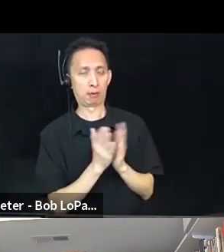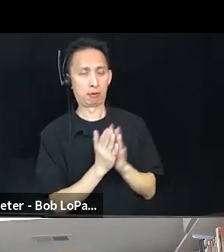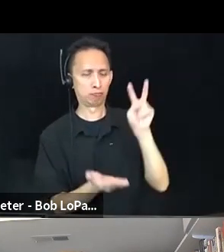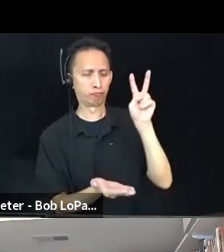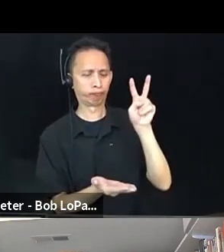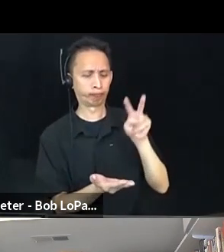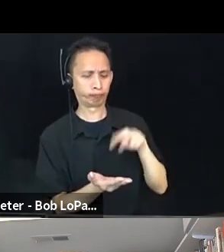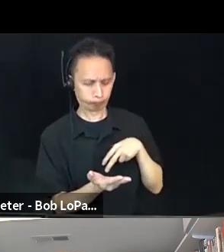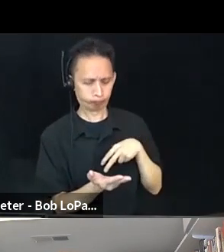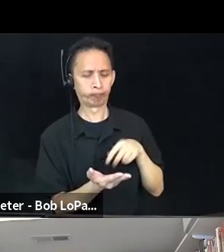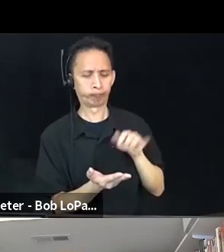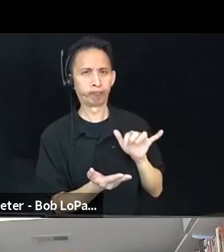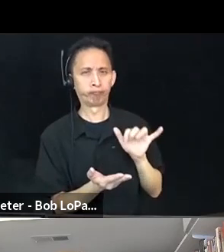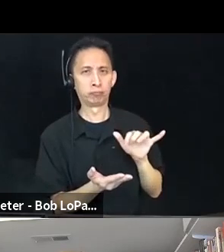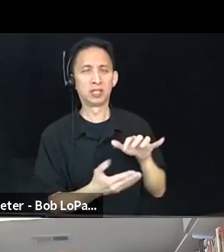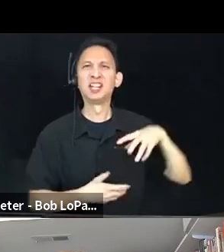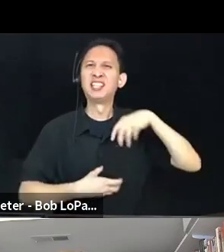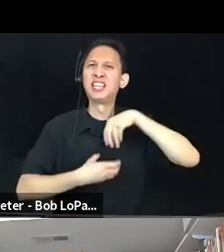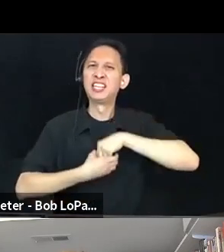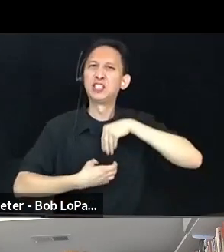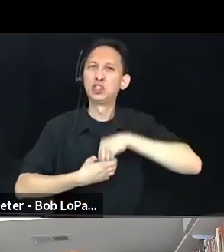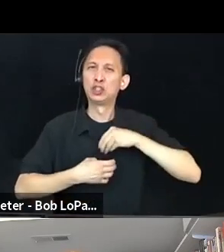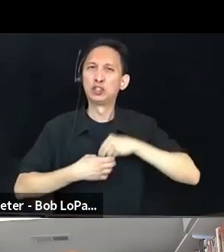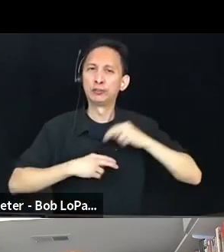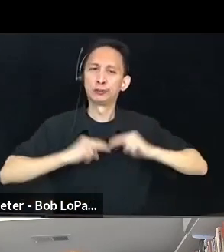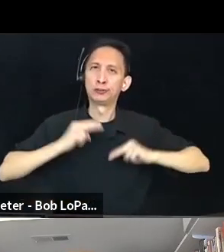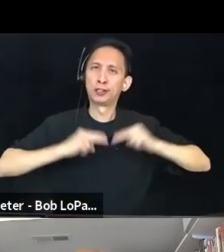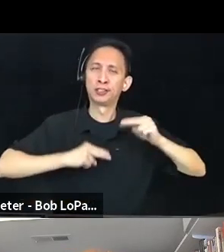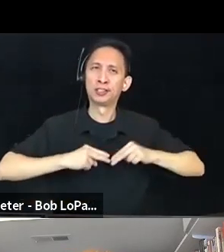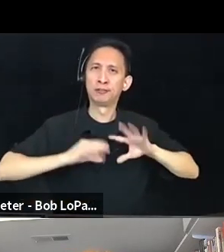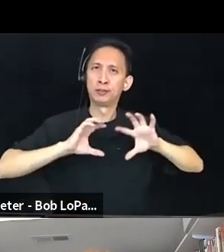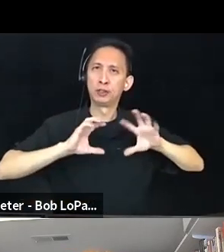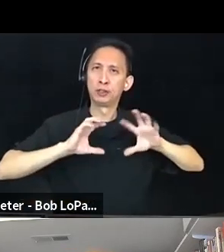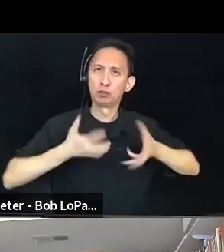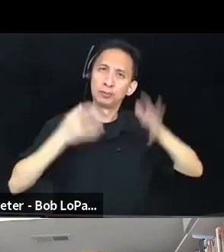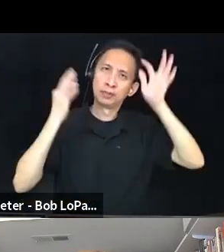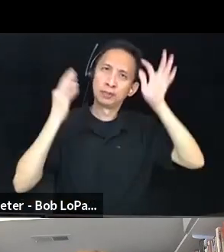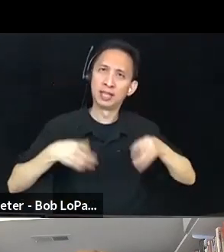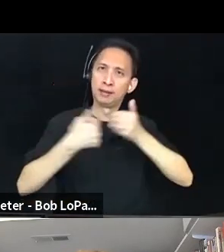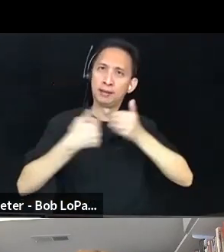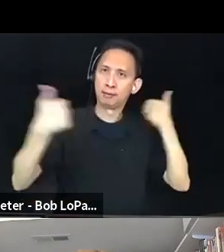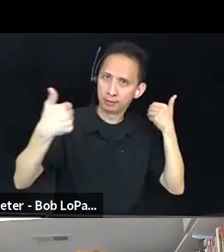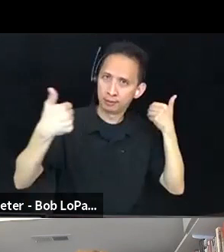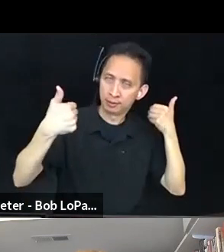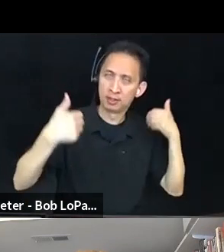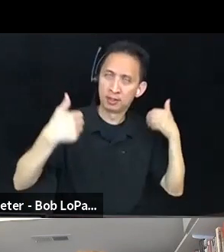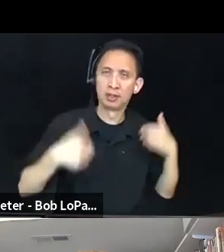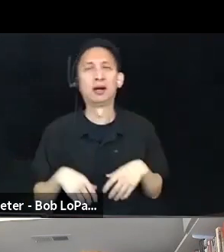might think about the internal construction of the groups that end up constituting the two sides of the Civil War.